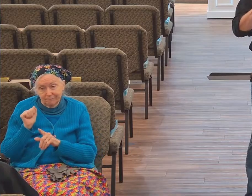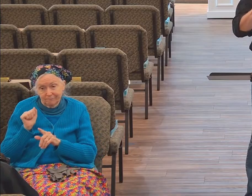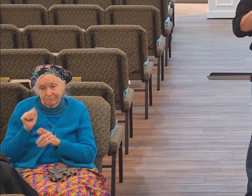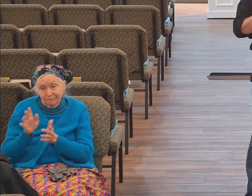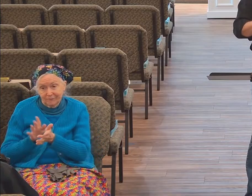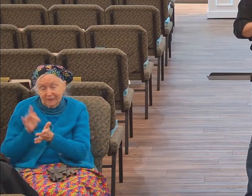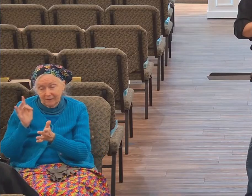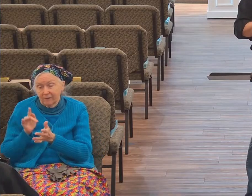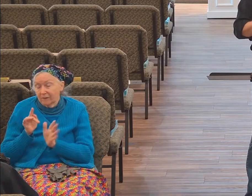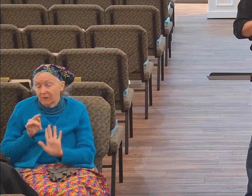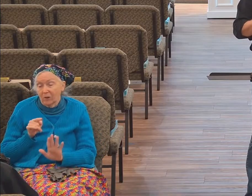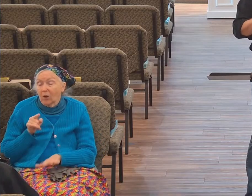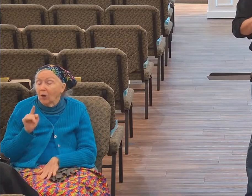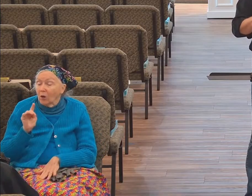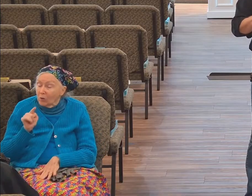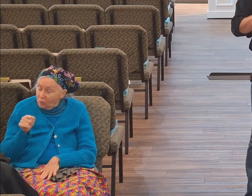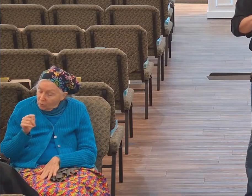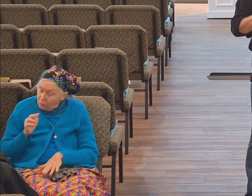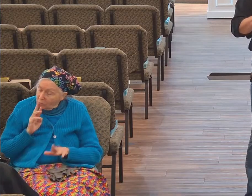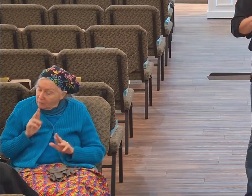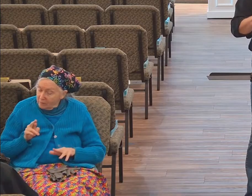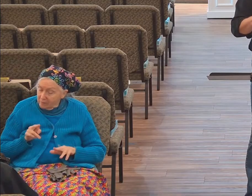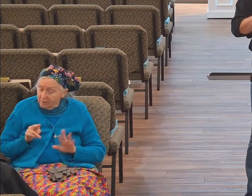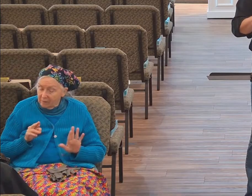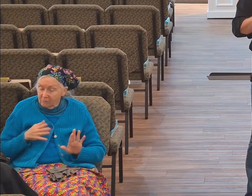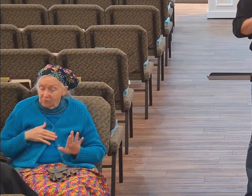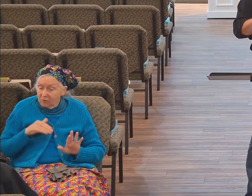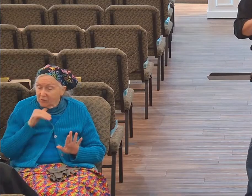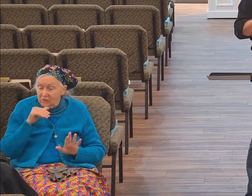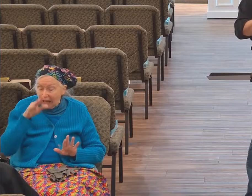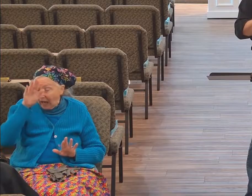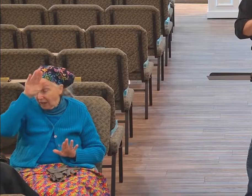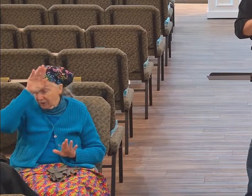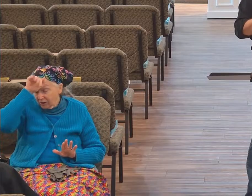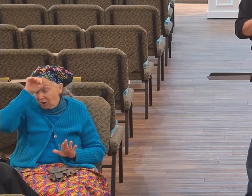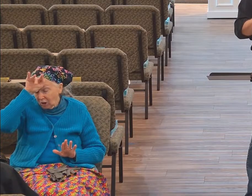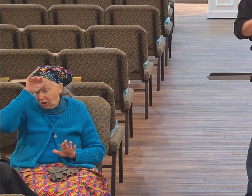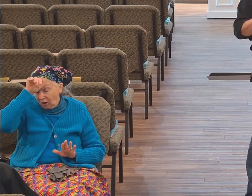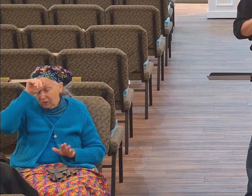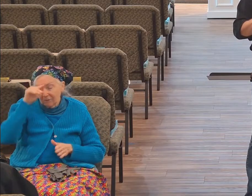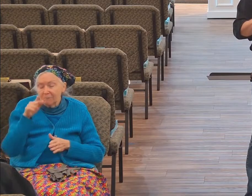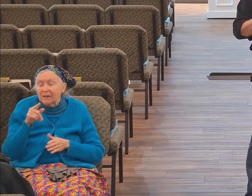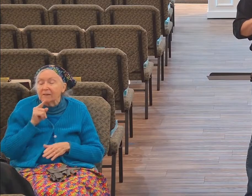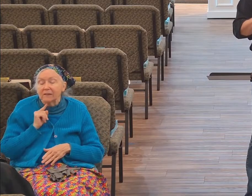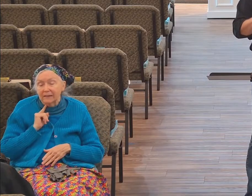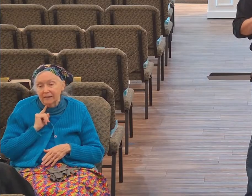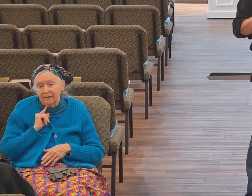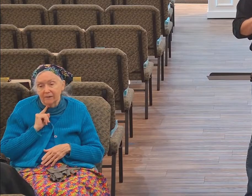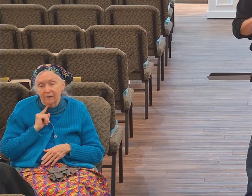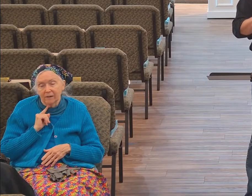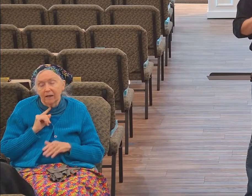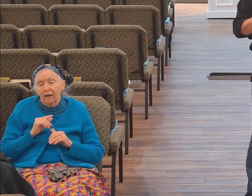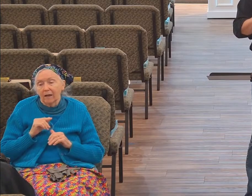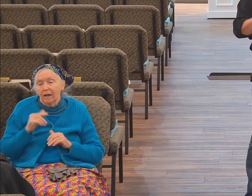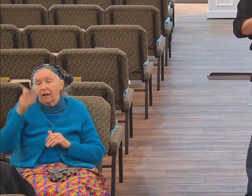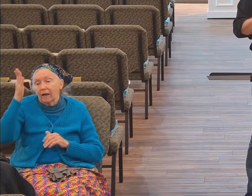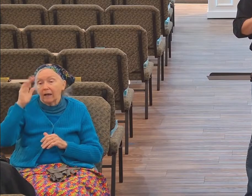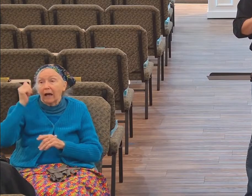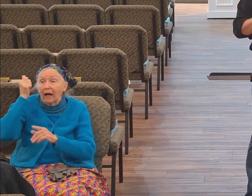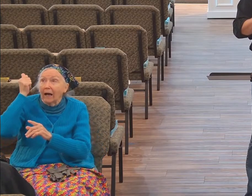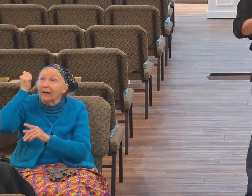reception was not gullibility, right? How do we know that? What does he say? God himself was at